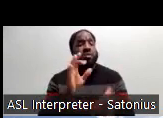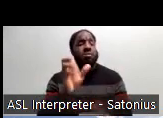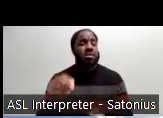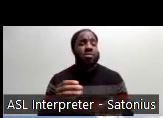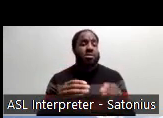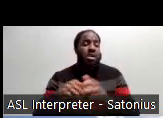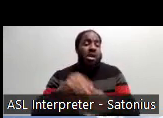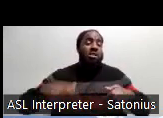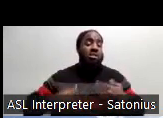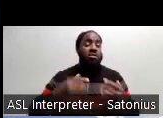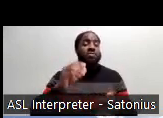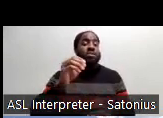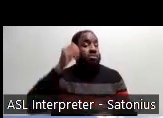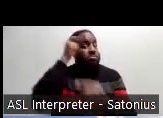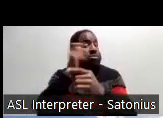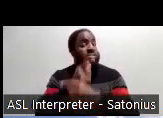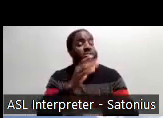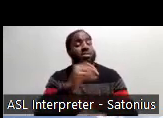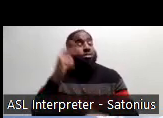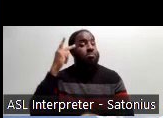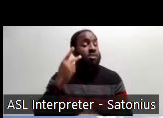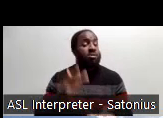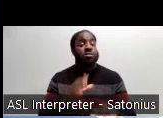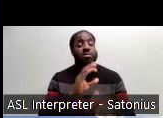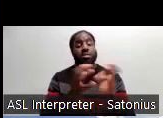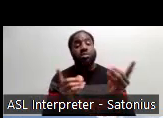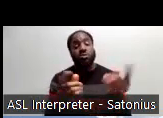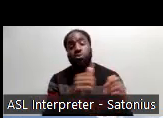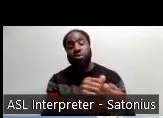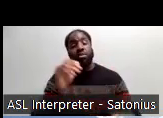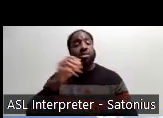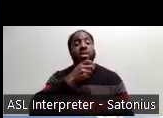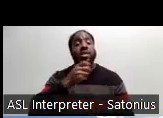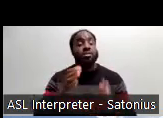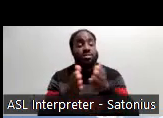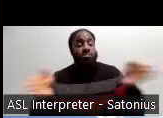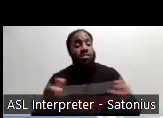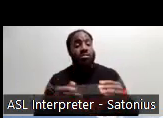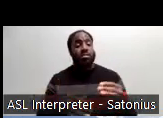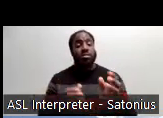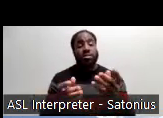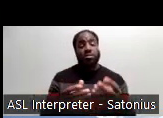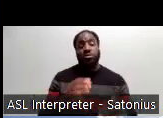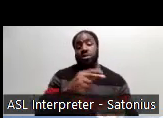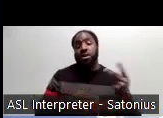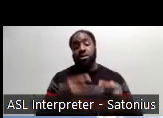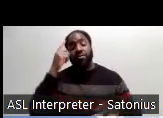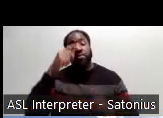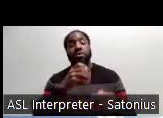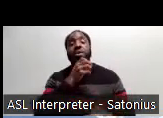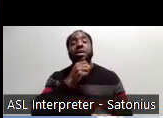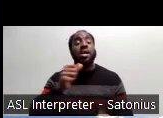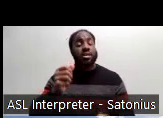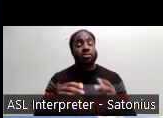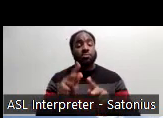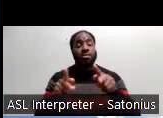outliving siblings and parents, there's a lot to do in the aging space. They're hiring their first aging person, and those rates,